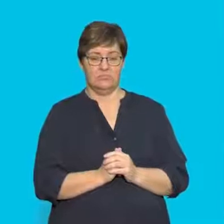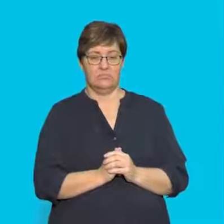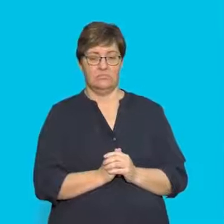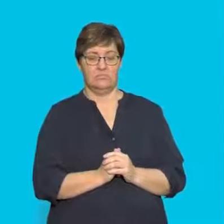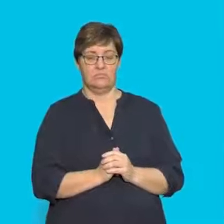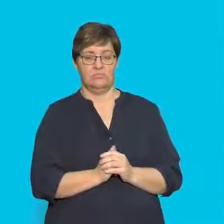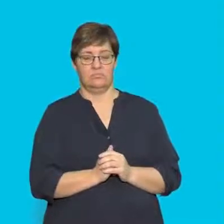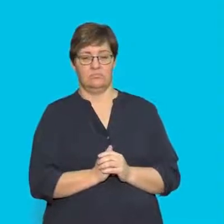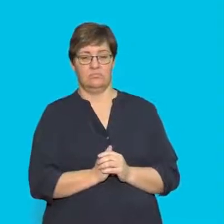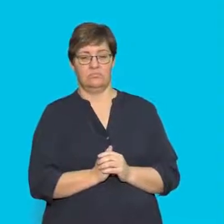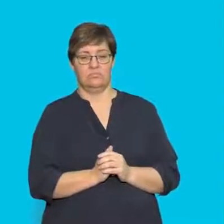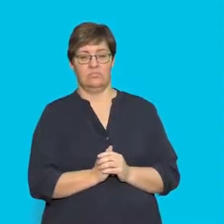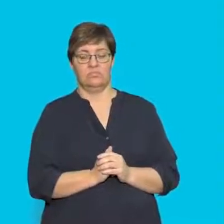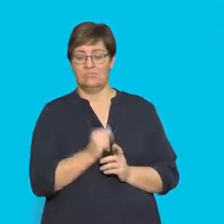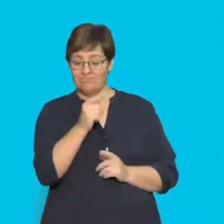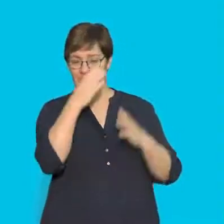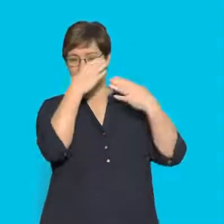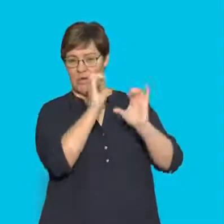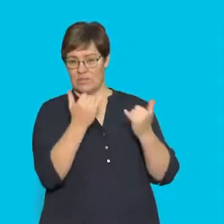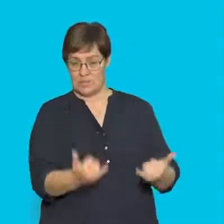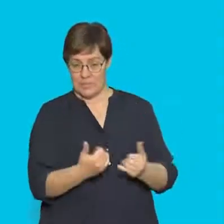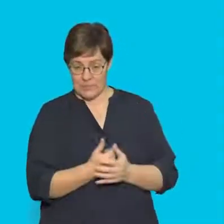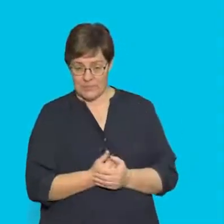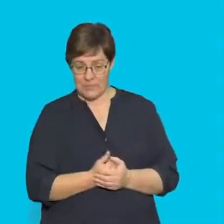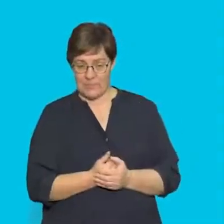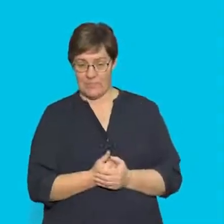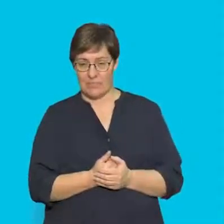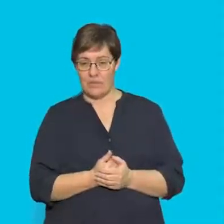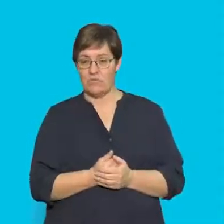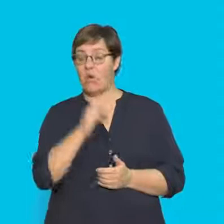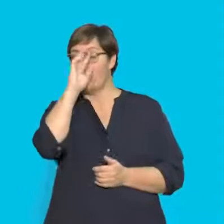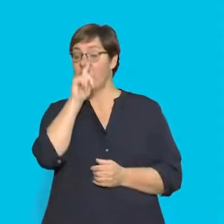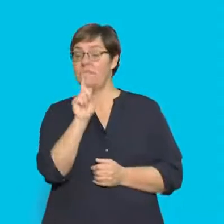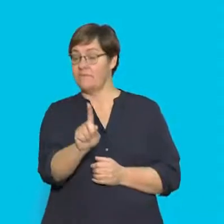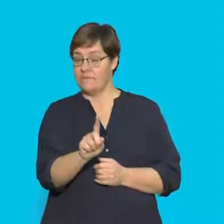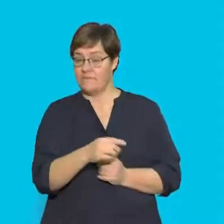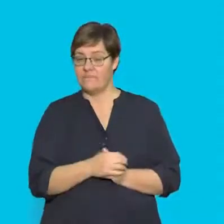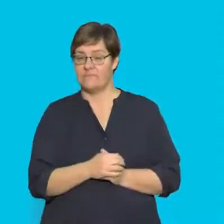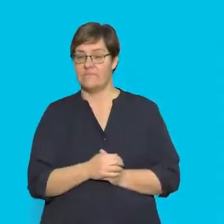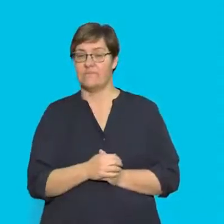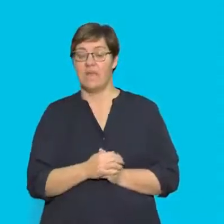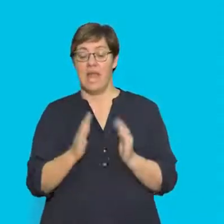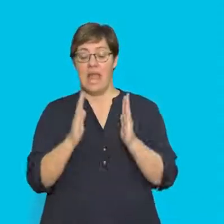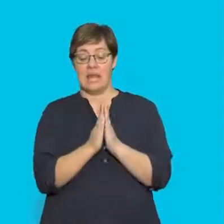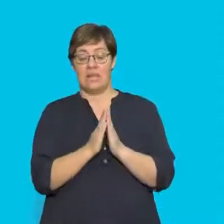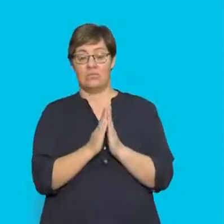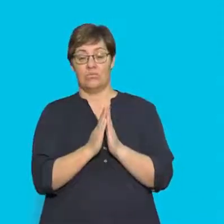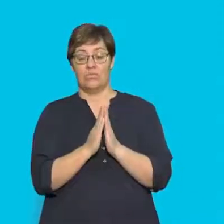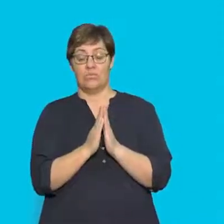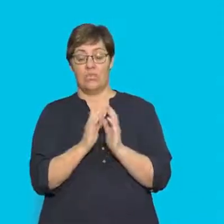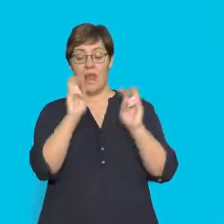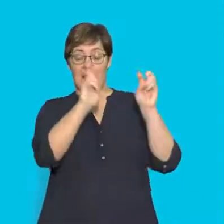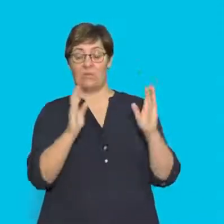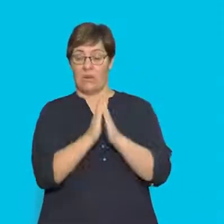And that's what we're going to focus on right now. So just to remind you that with electromagnetism, we said a moving